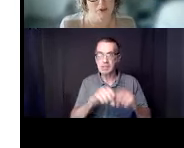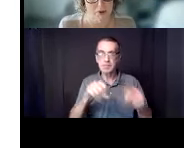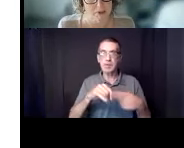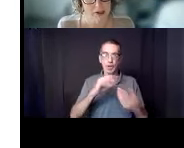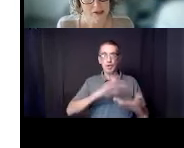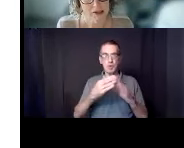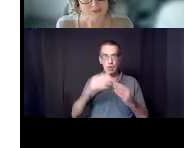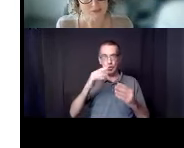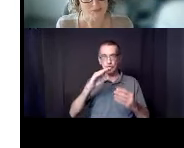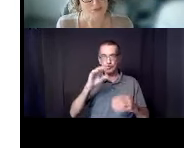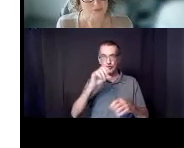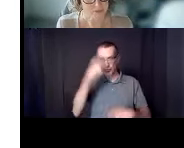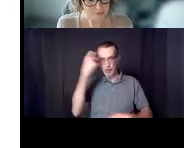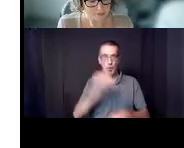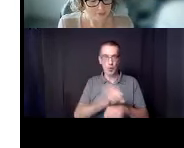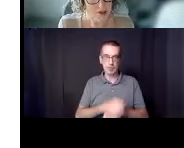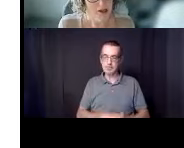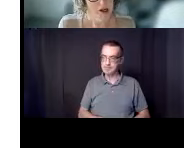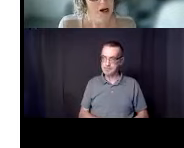trauma informed.